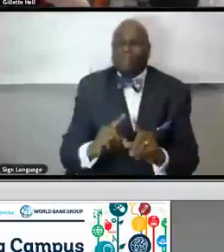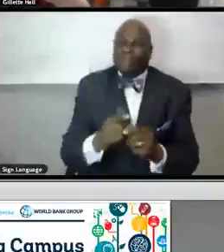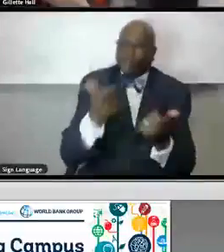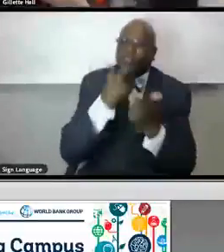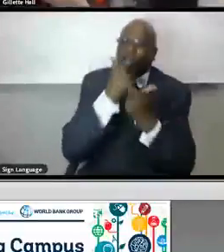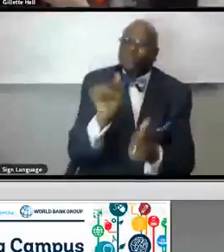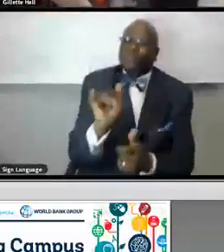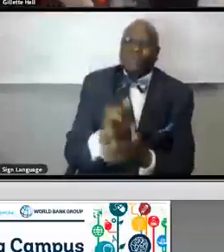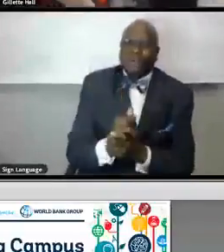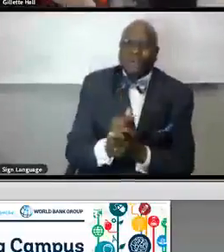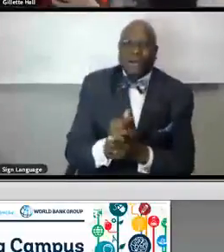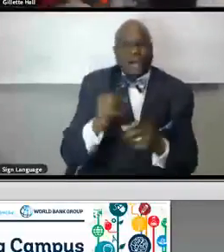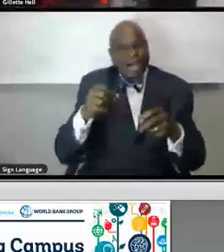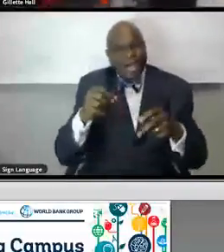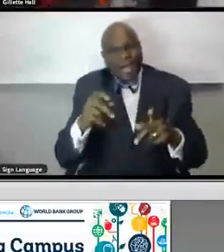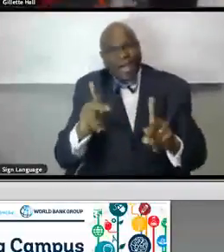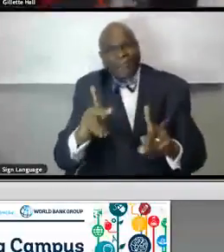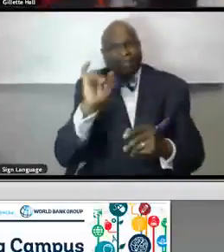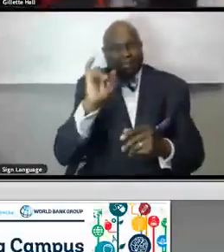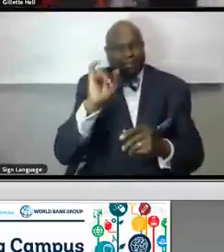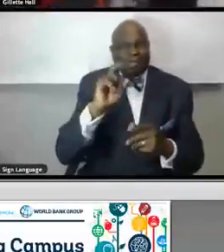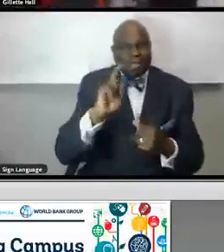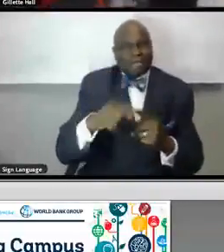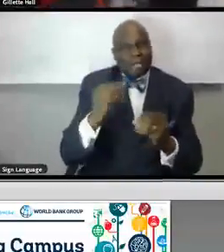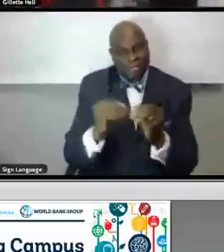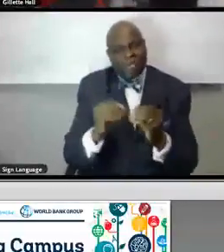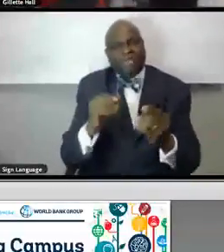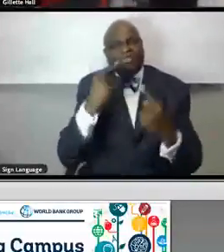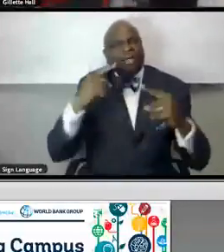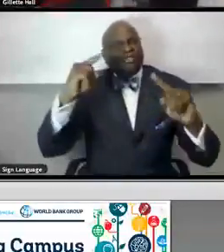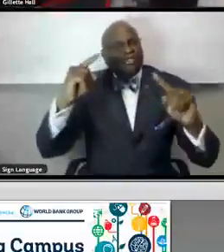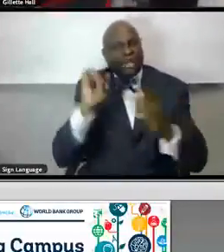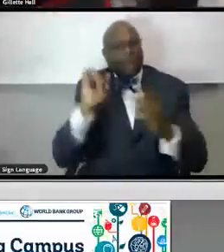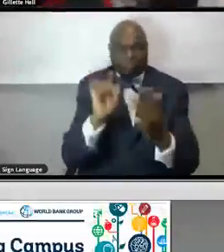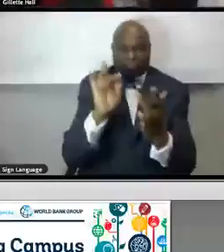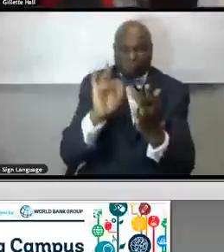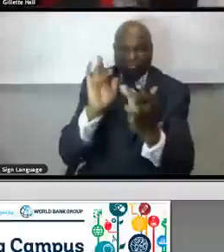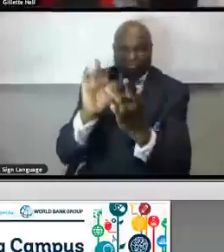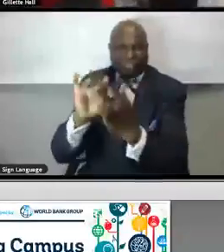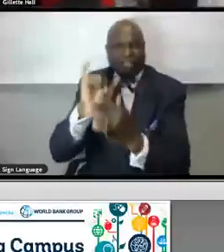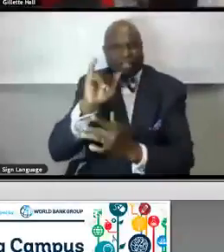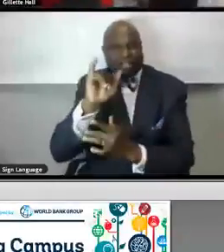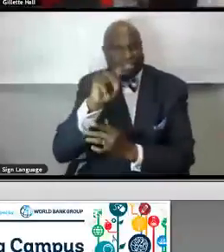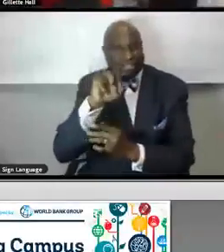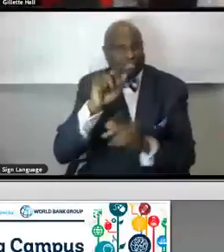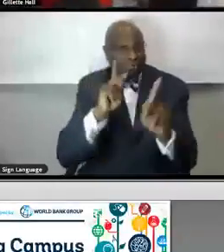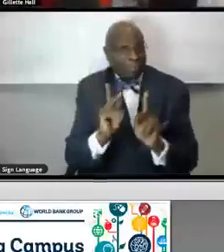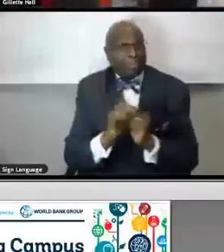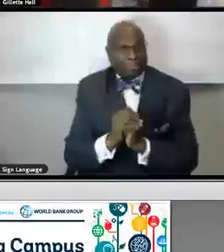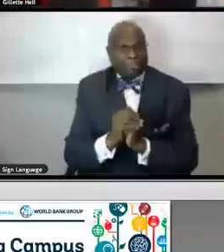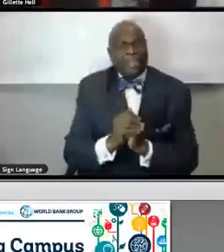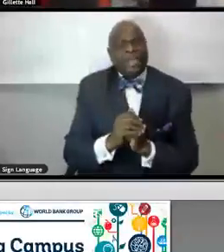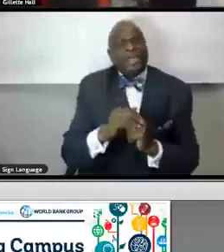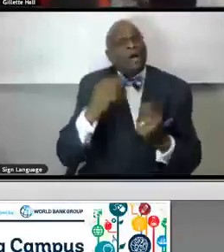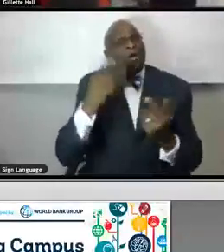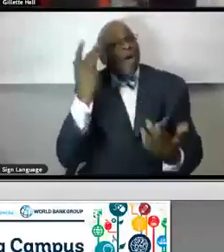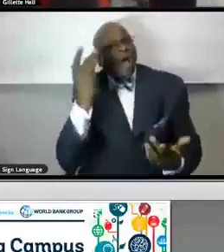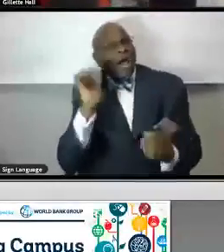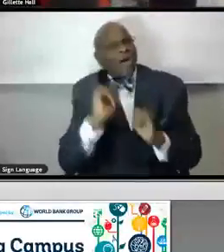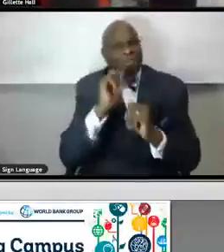interesting. Oportunidades has been, by and large, successful at reaching indigenous peoples simply by